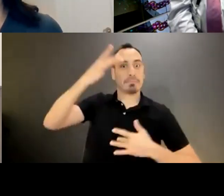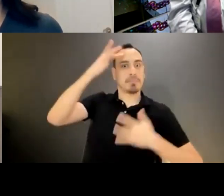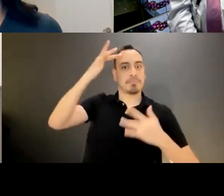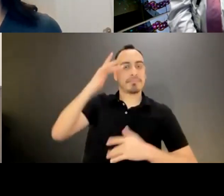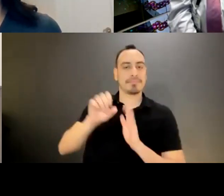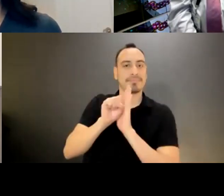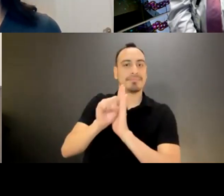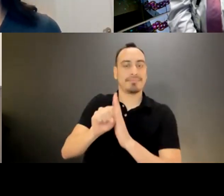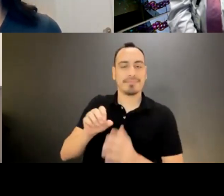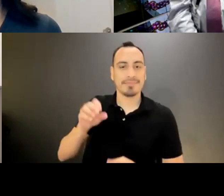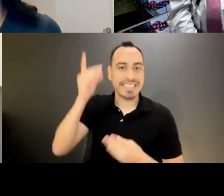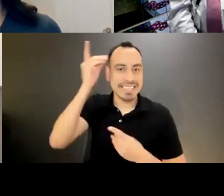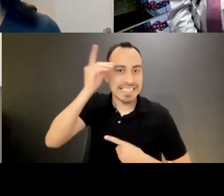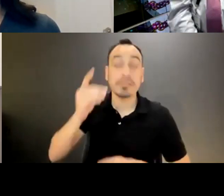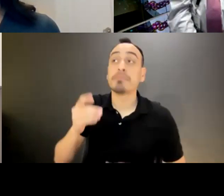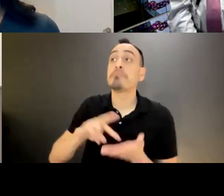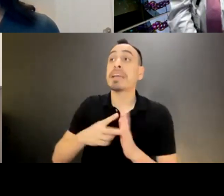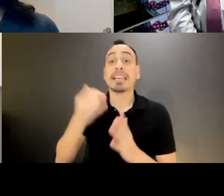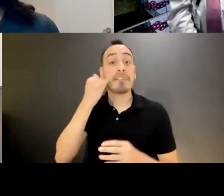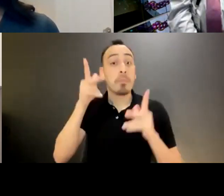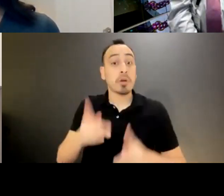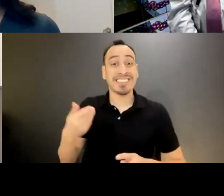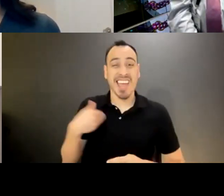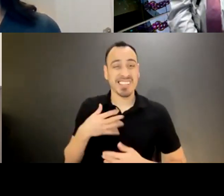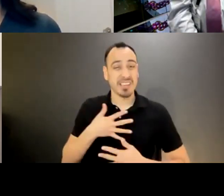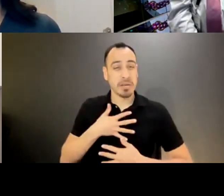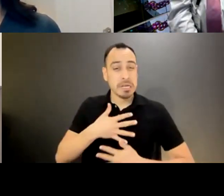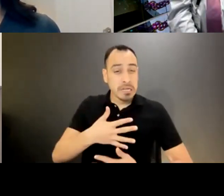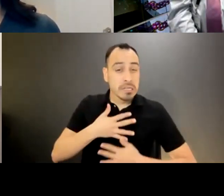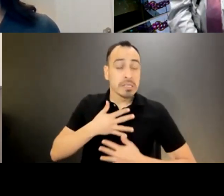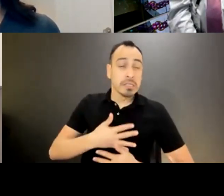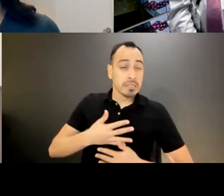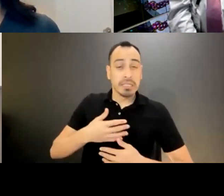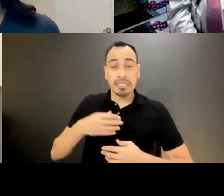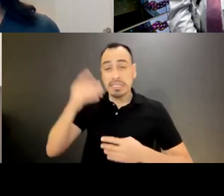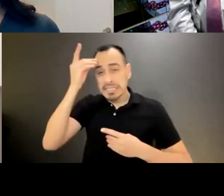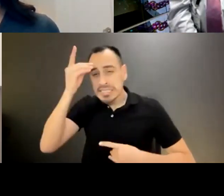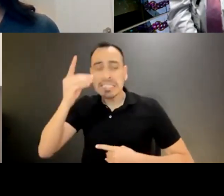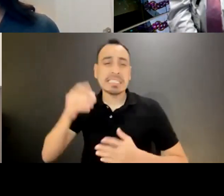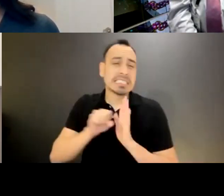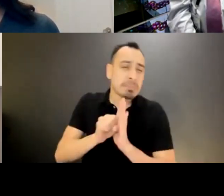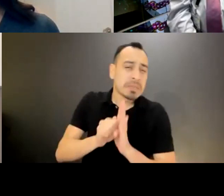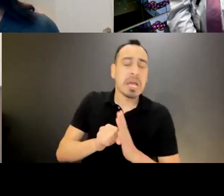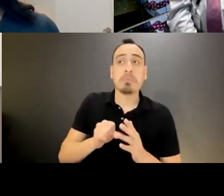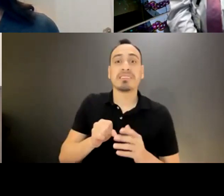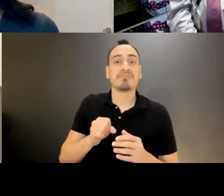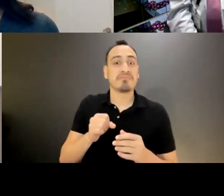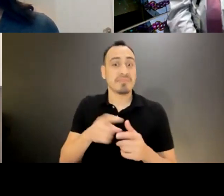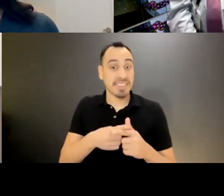respiratory symptoms, gets tested and turns out to have COVID-19, that would be